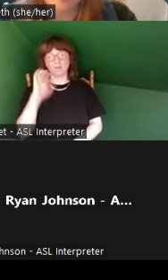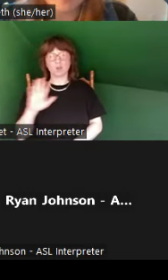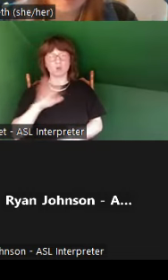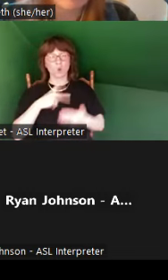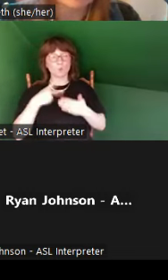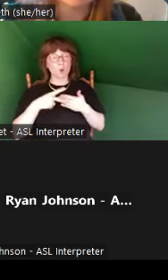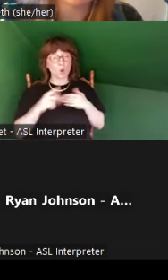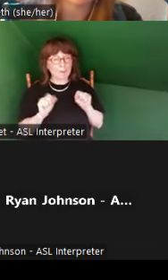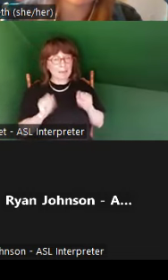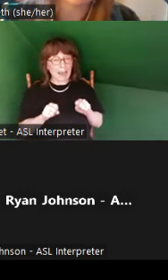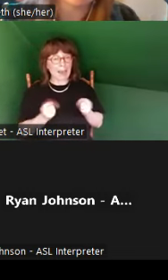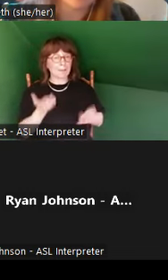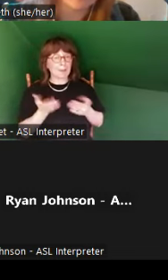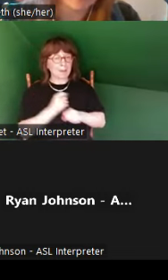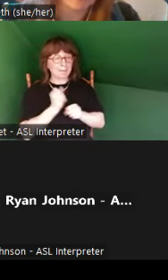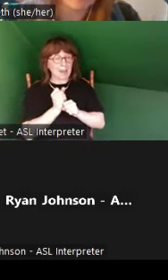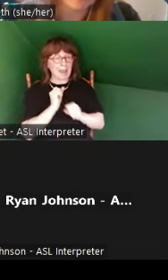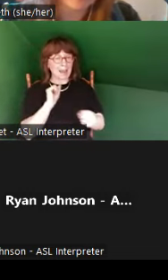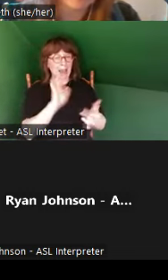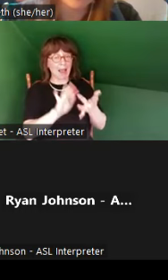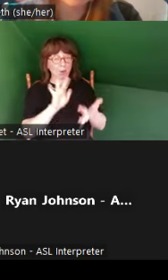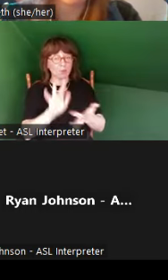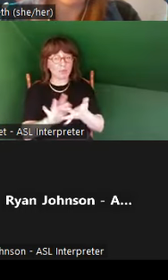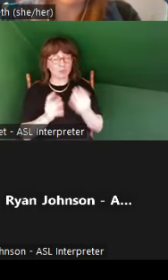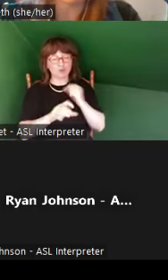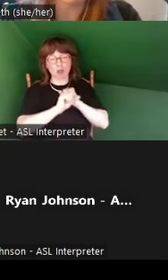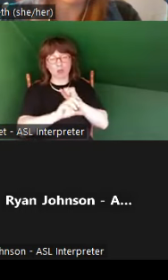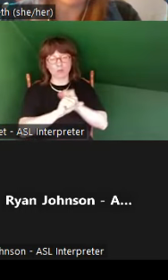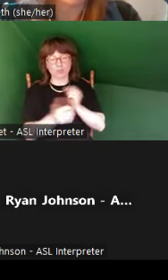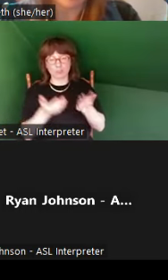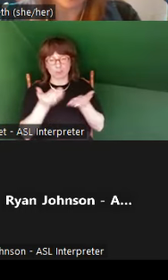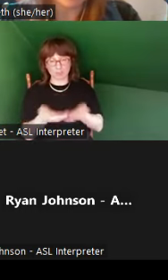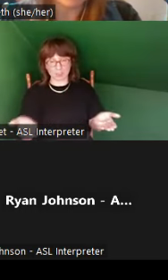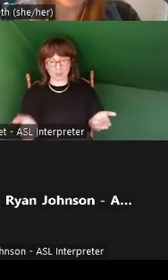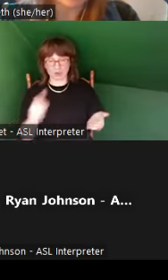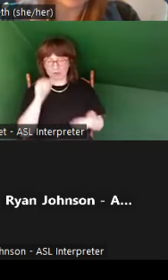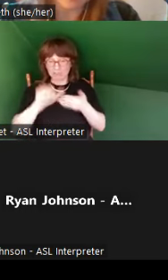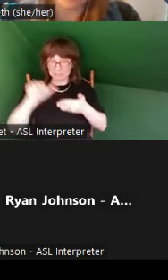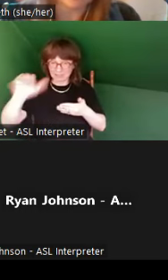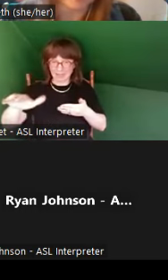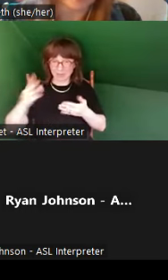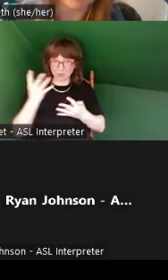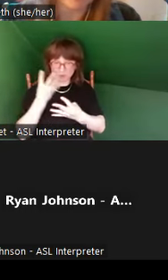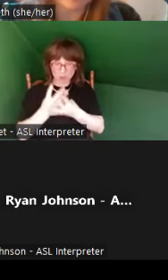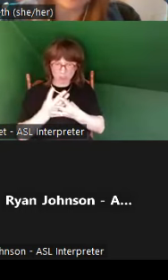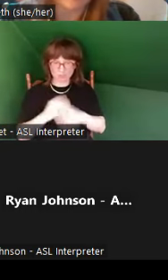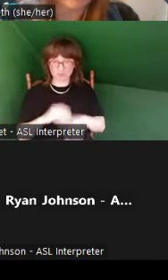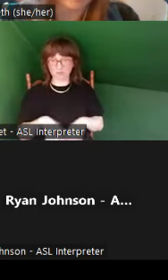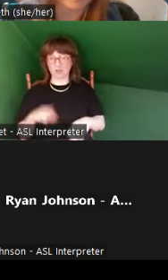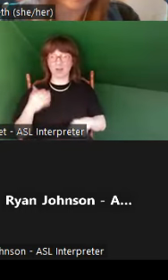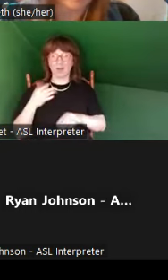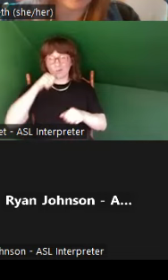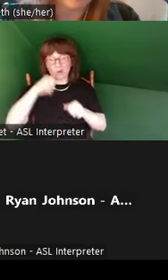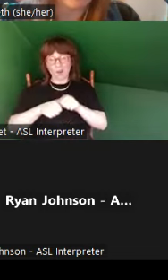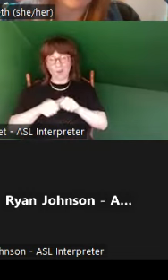consider creating outreach materials to send to jails and prisons. There are, like I said, over 90%